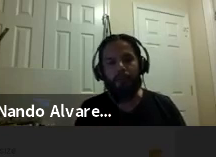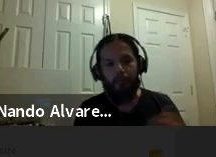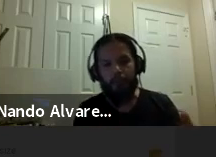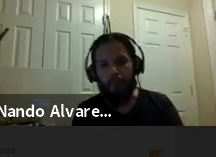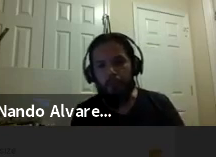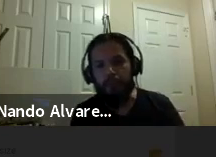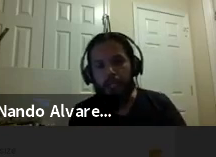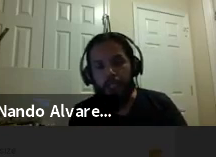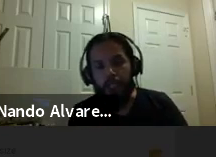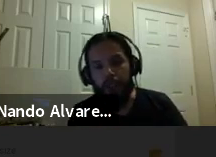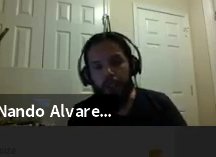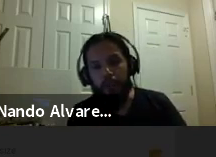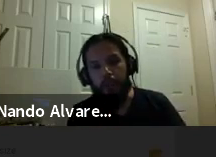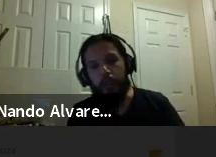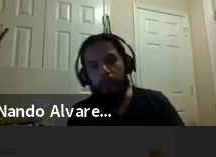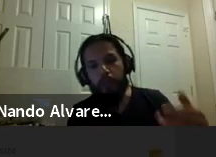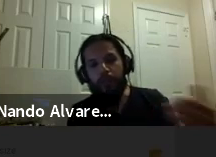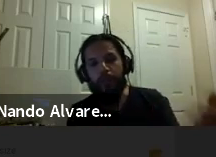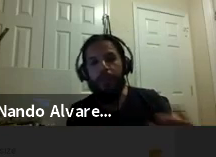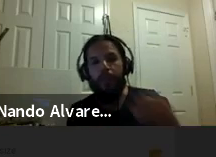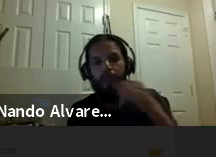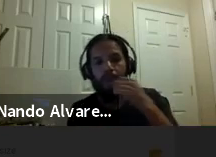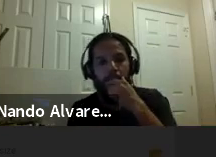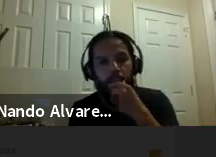put on the walls. So it will